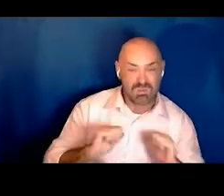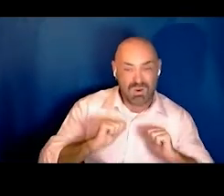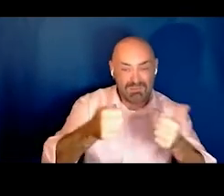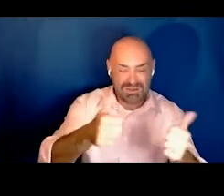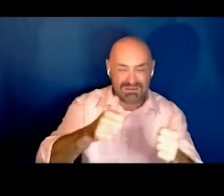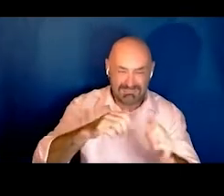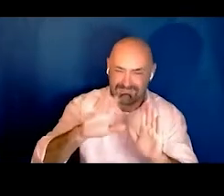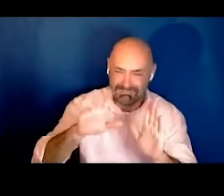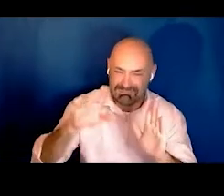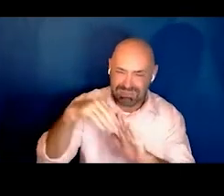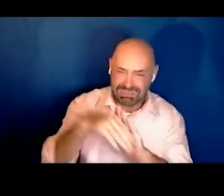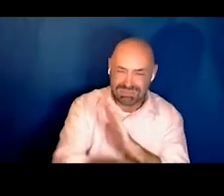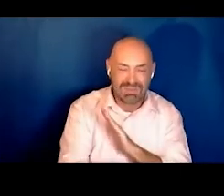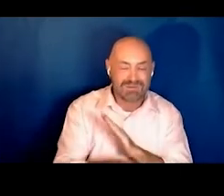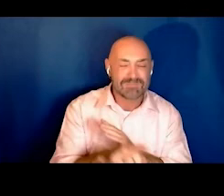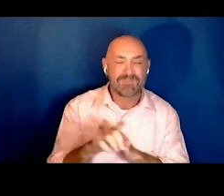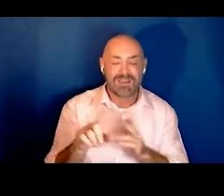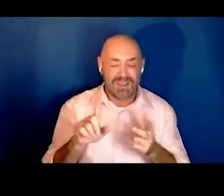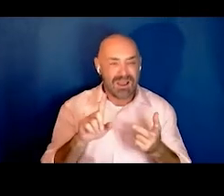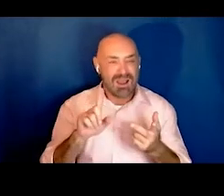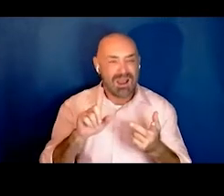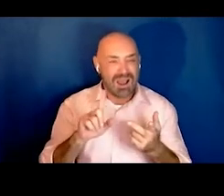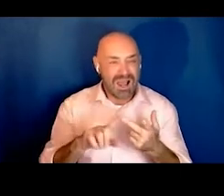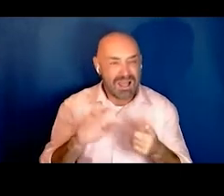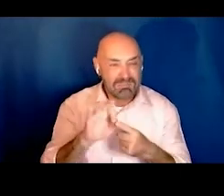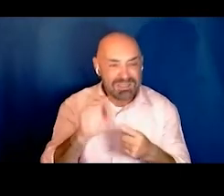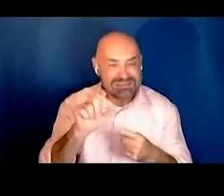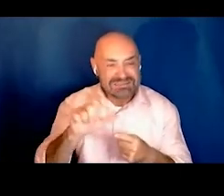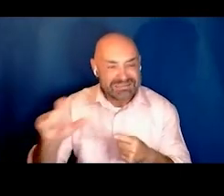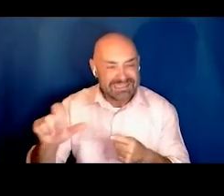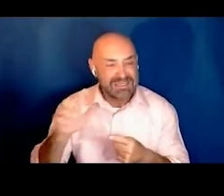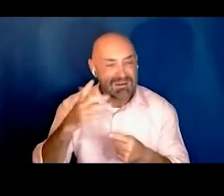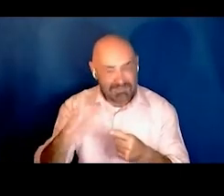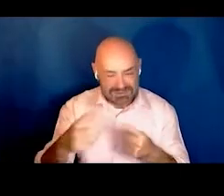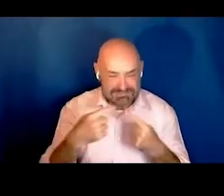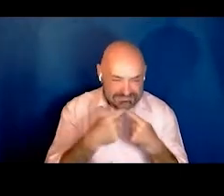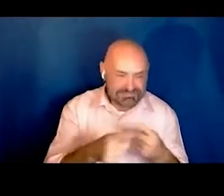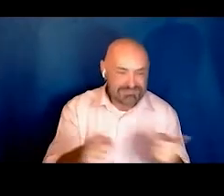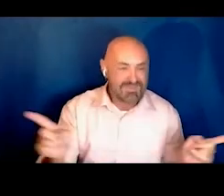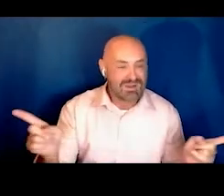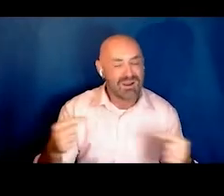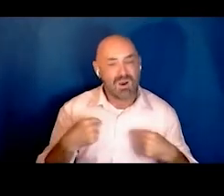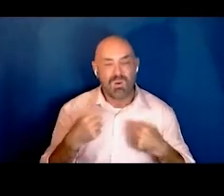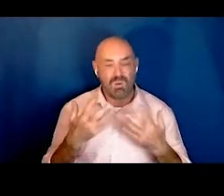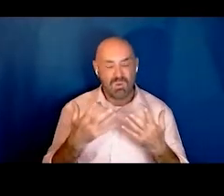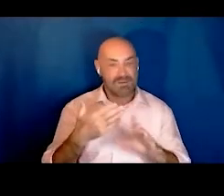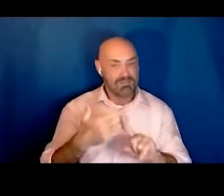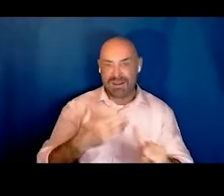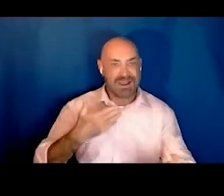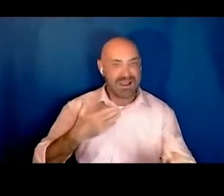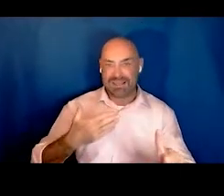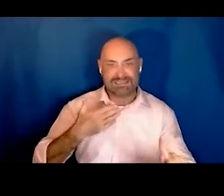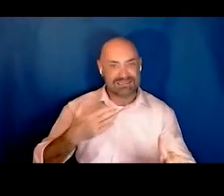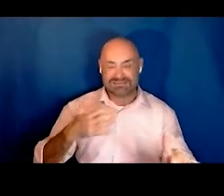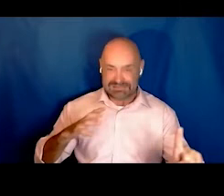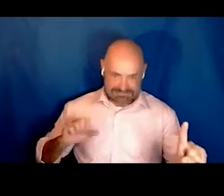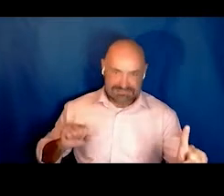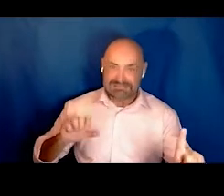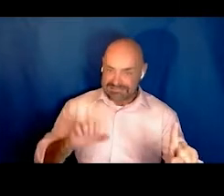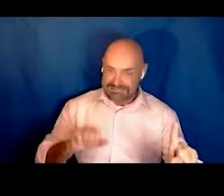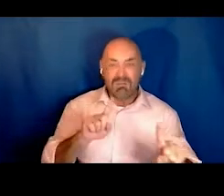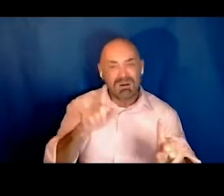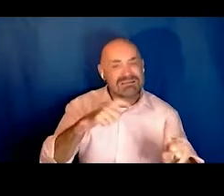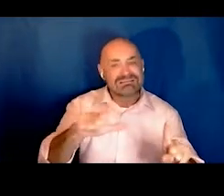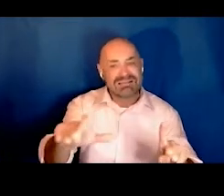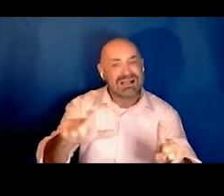critical. And as the IPCC has said in its series of reports this year, we're currently behind, but change is possible.